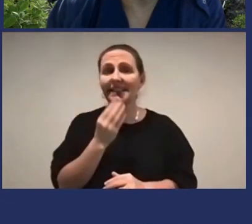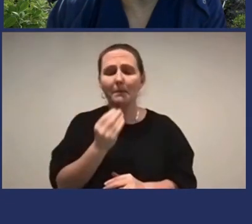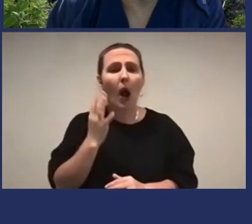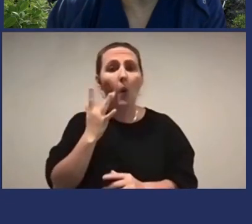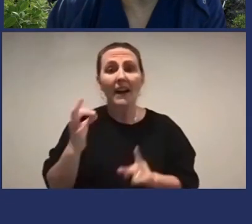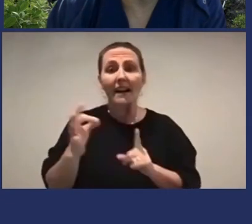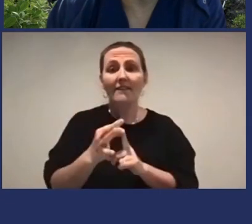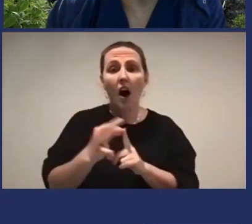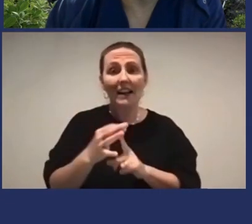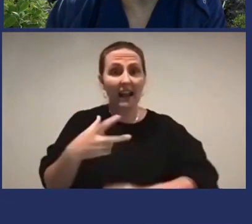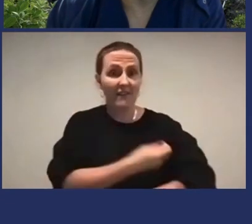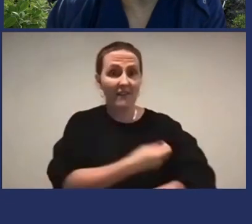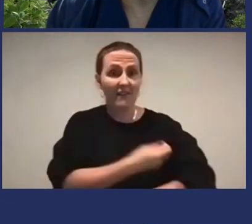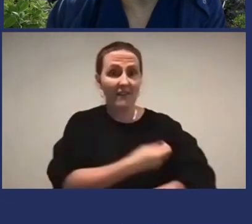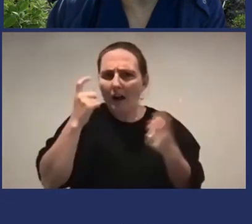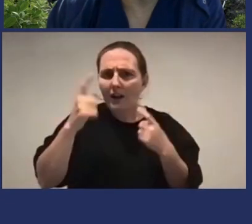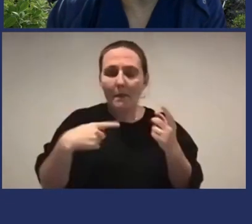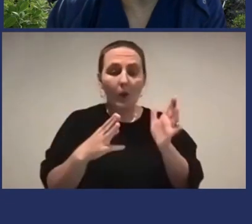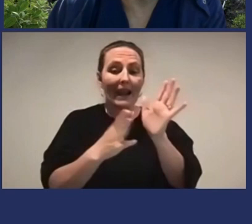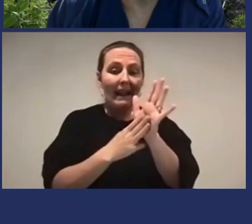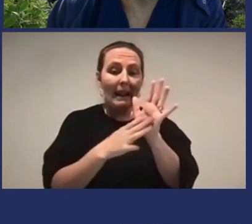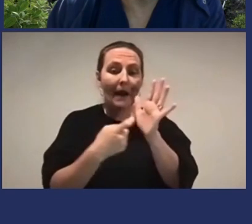mRNA being able to